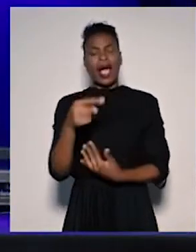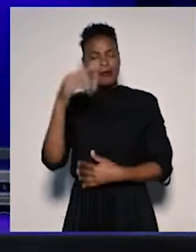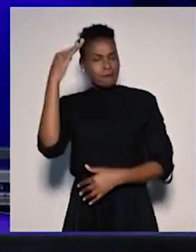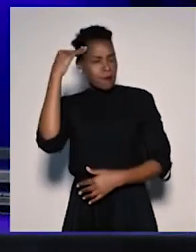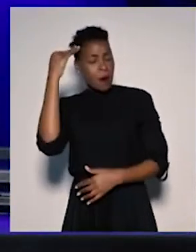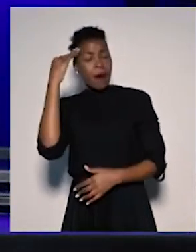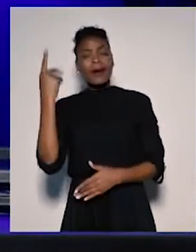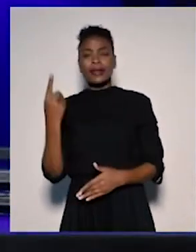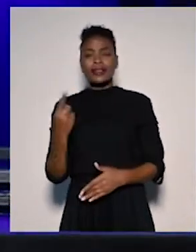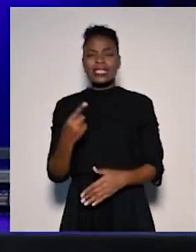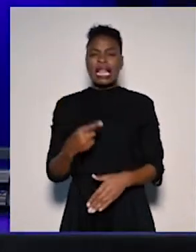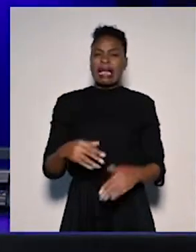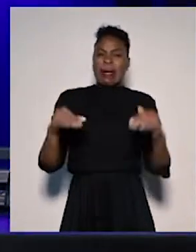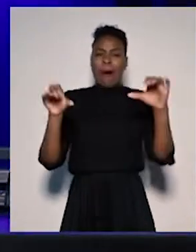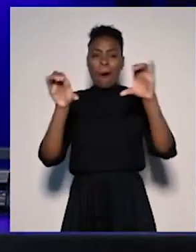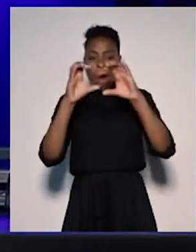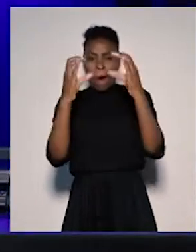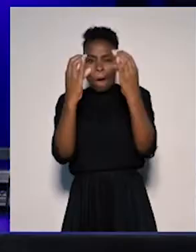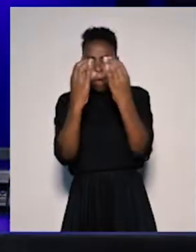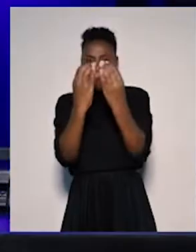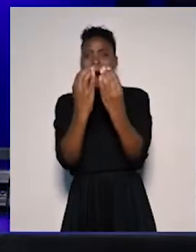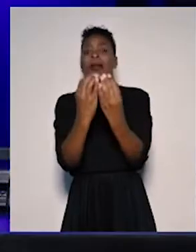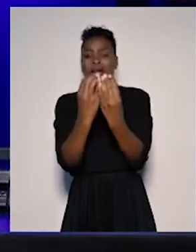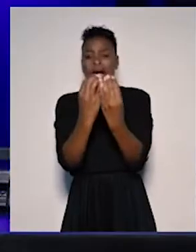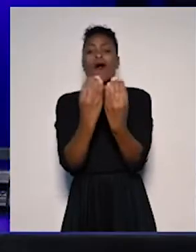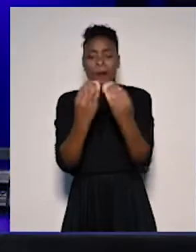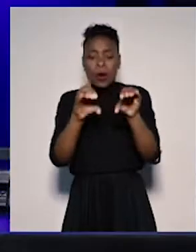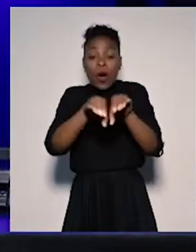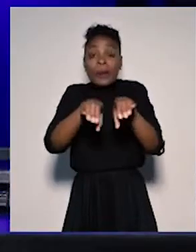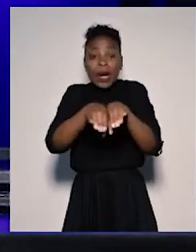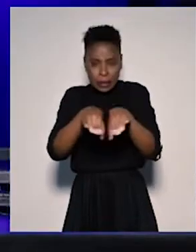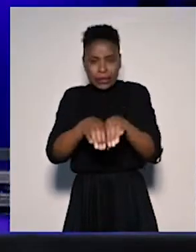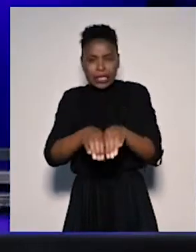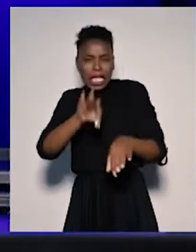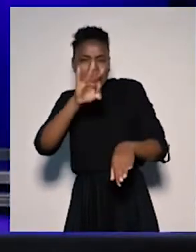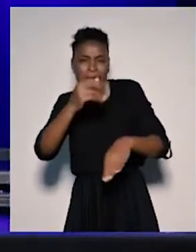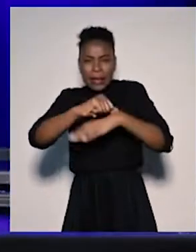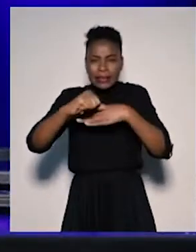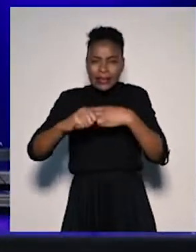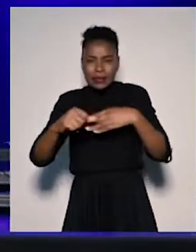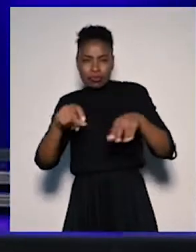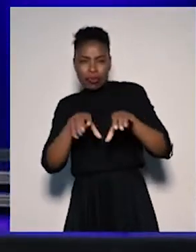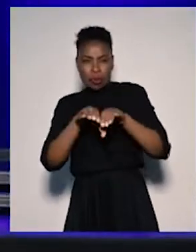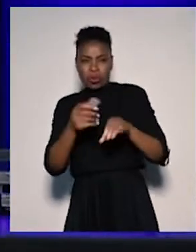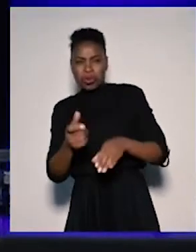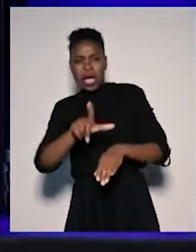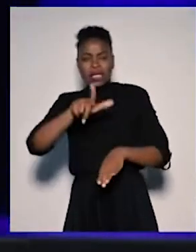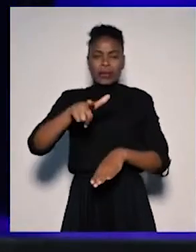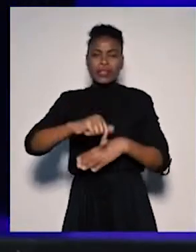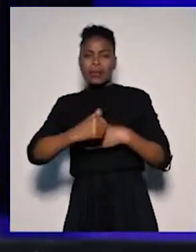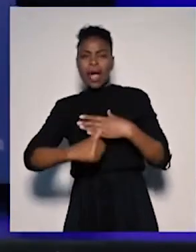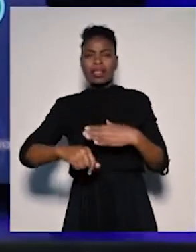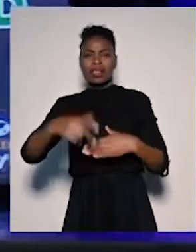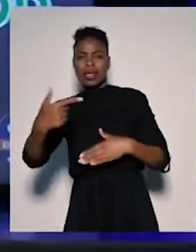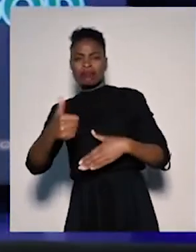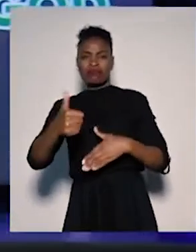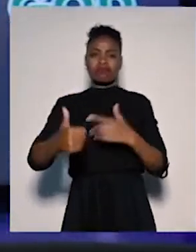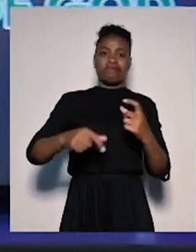not uncommon for people to work for this company, 3 months more, 6 months more, 7 months more, 8 months more.